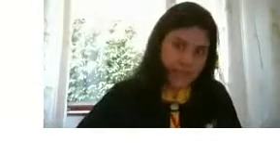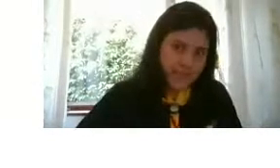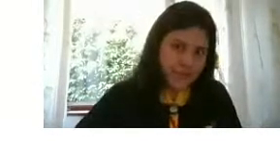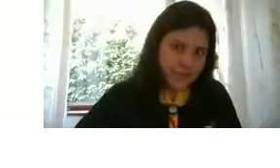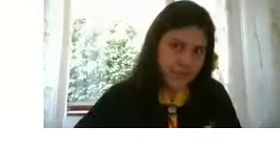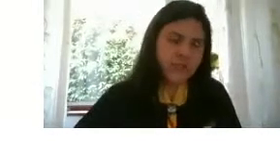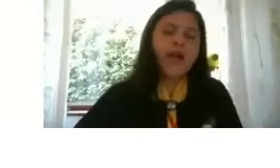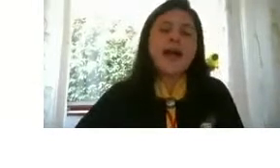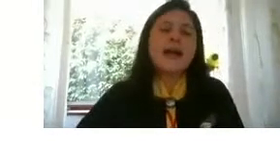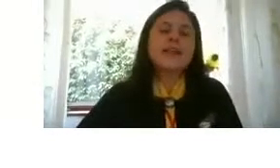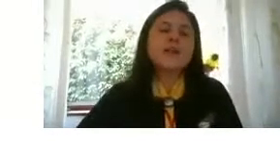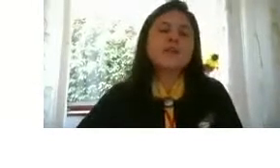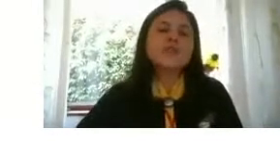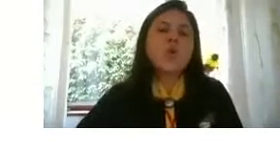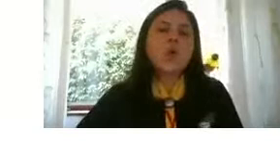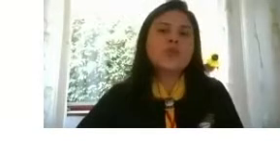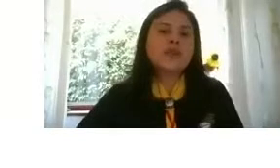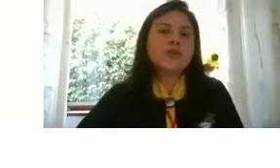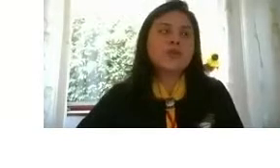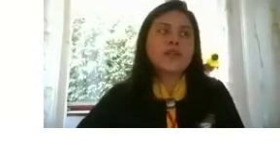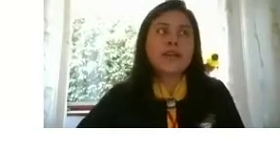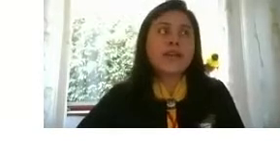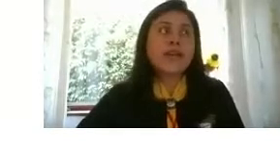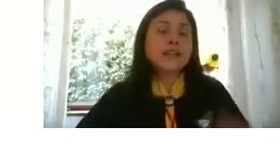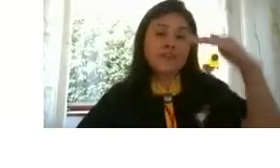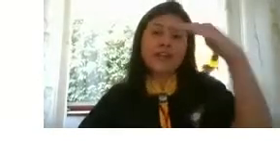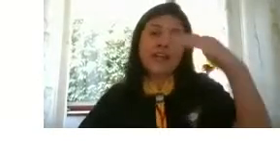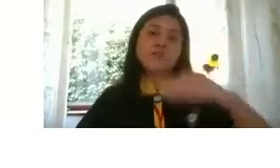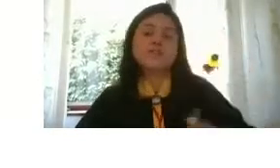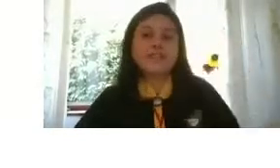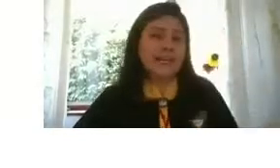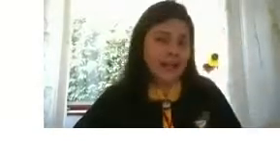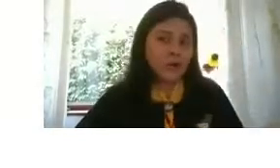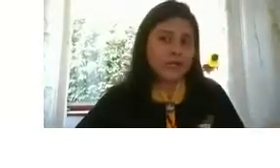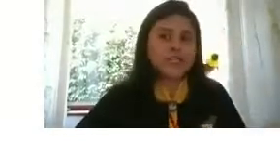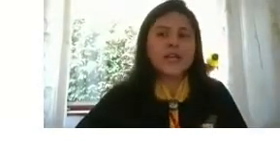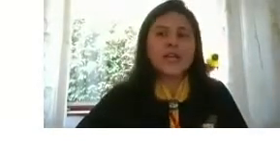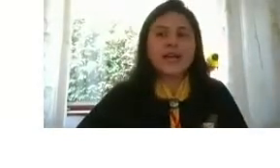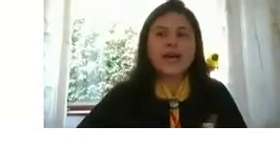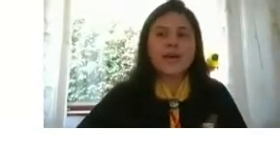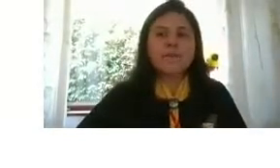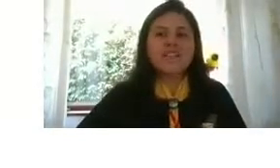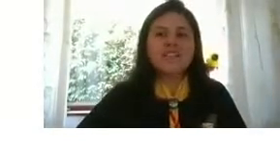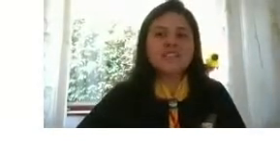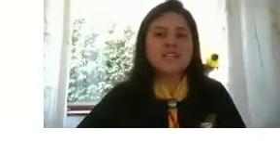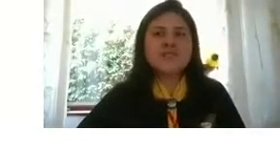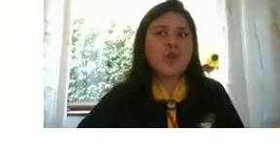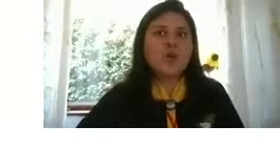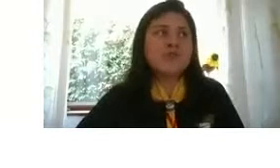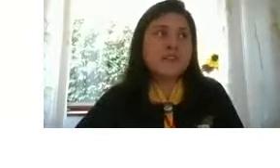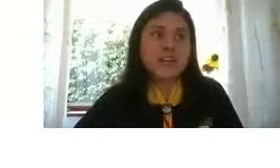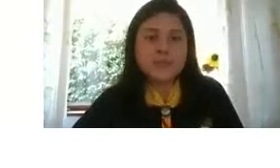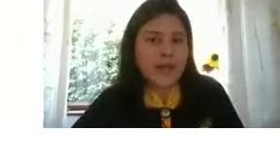paid services, and they also offer you the different levels of sign language. It starts